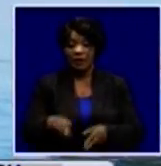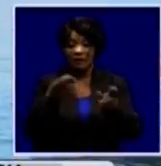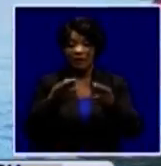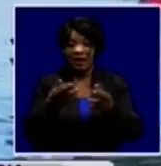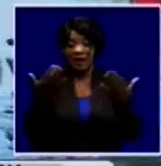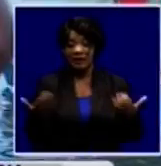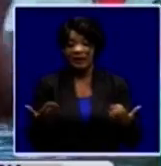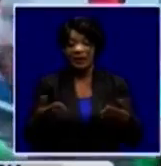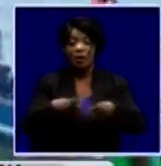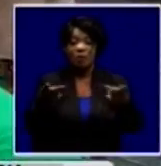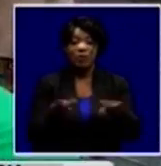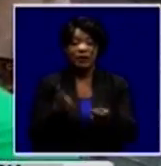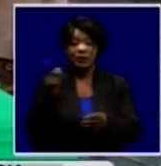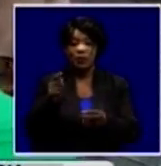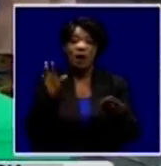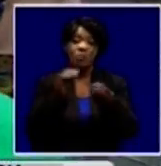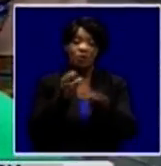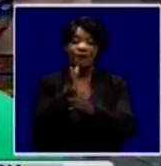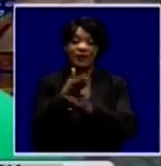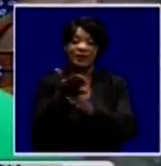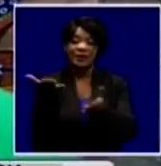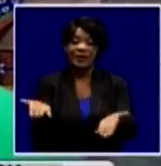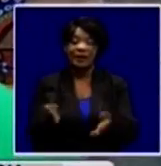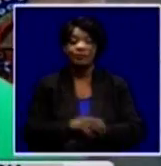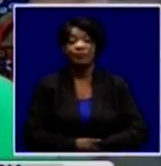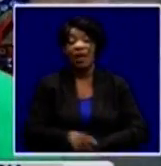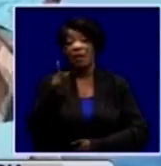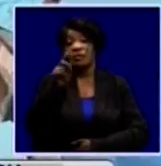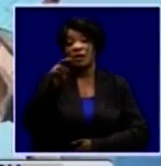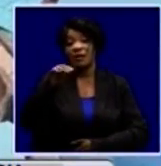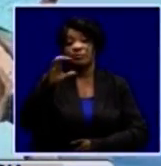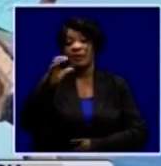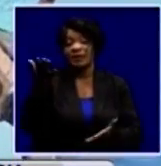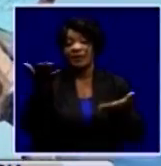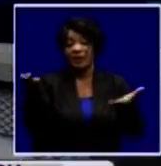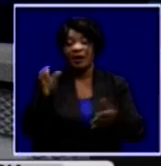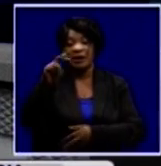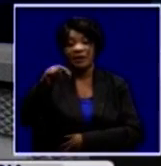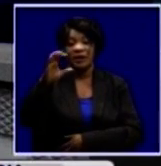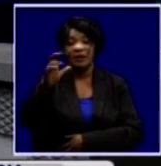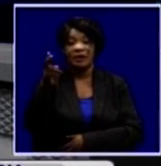breeding grounds. Shansa Mayani, ZNBC News in Inchelenge.